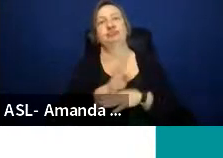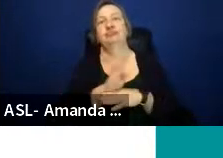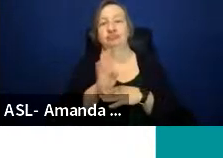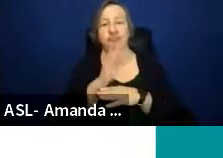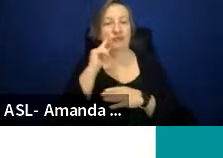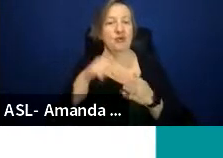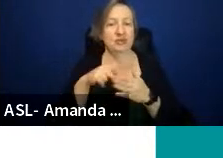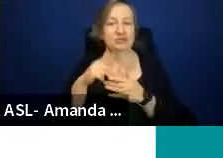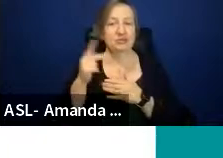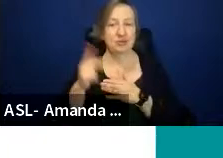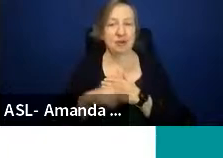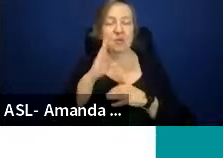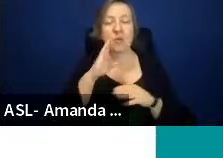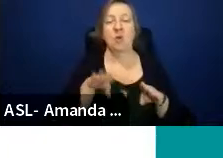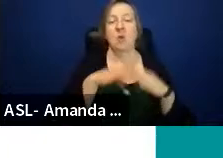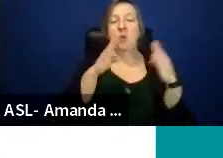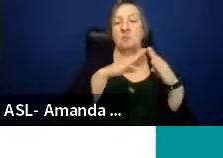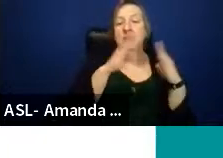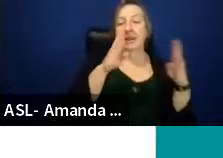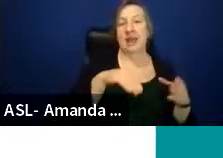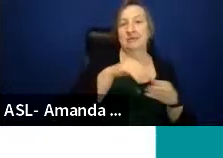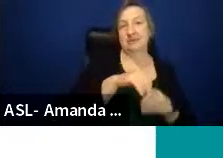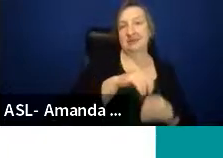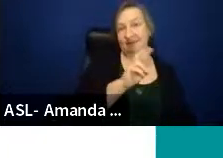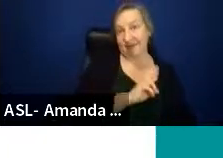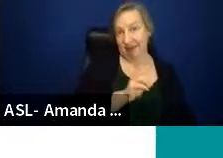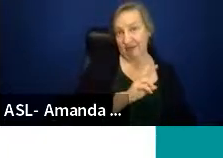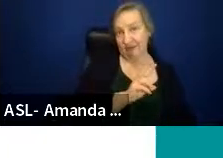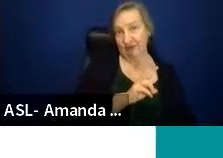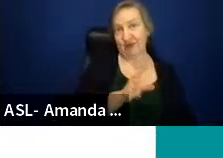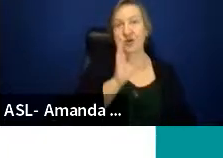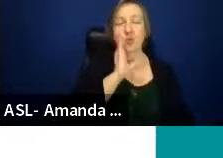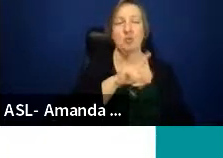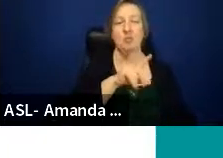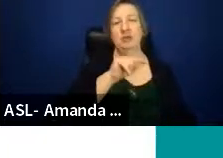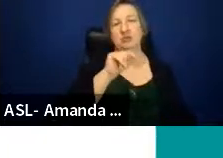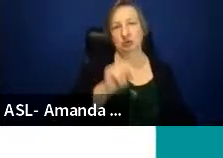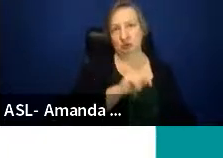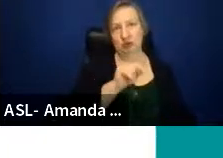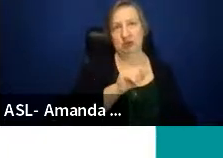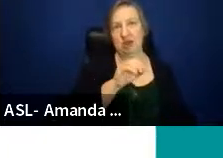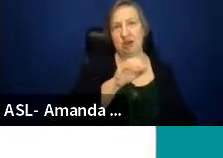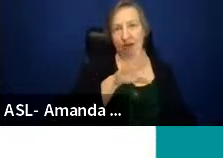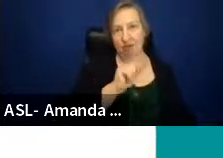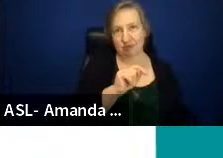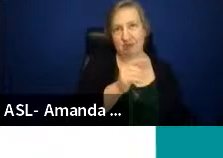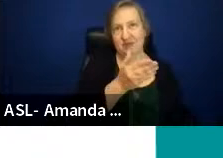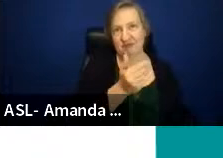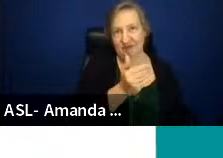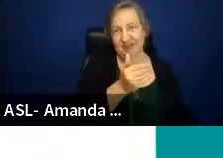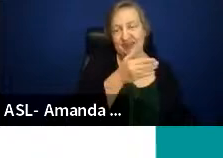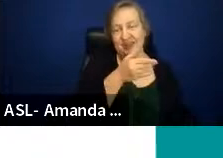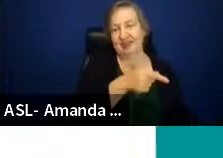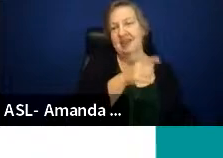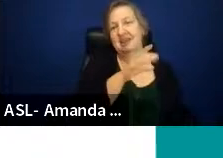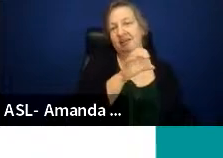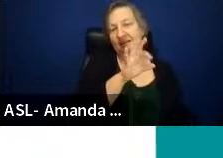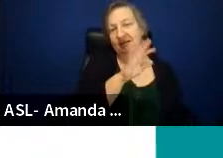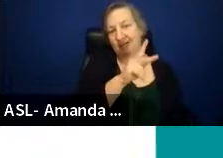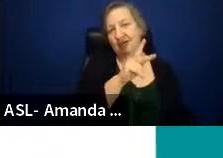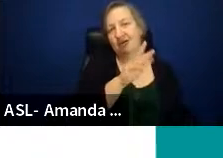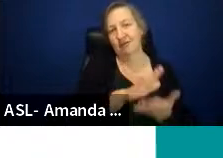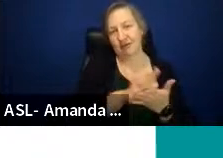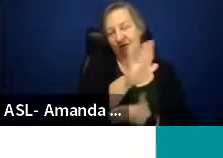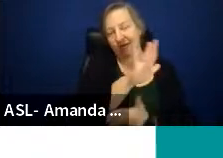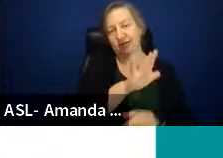we'll have an open house in Vancouver. It's going to be Tuesday, October 15th. It's at Clark College